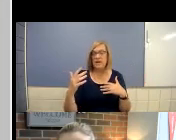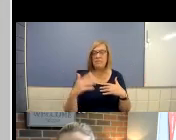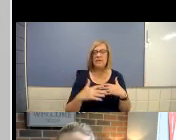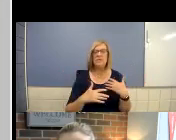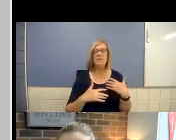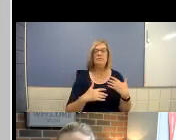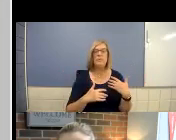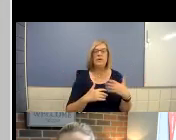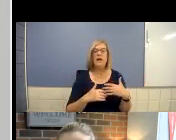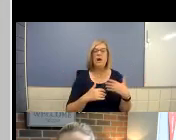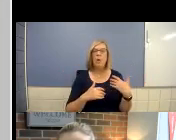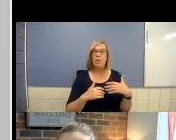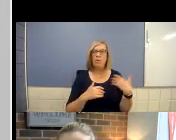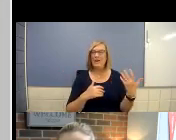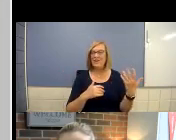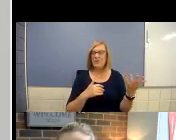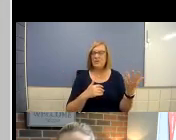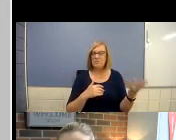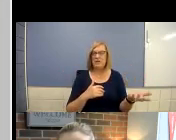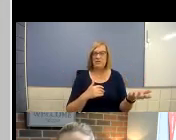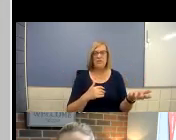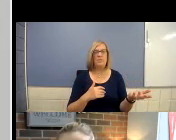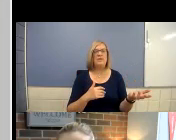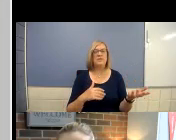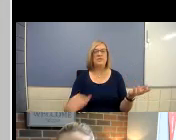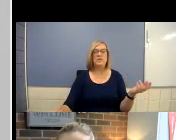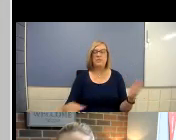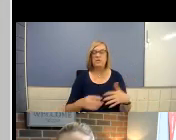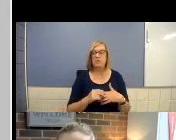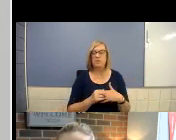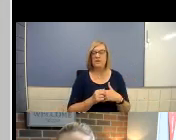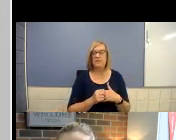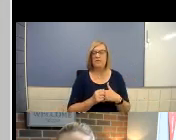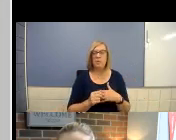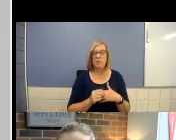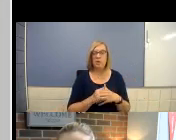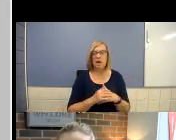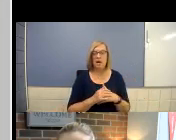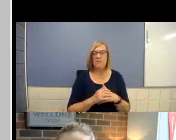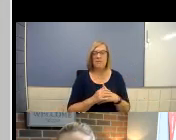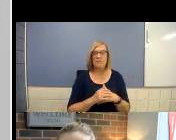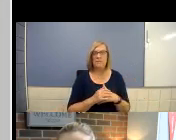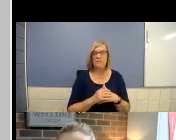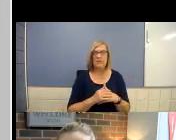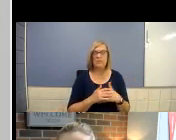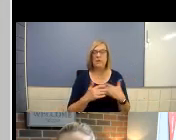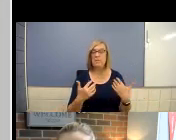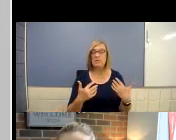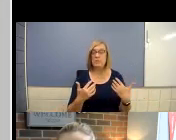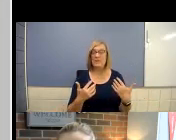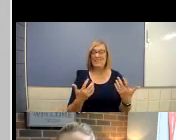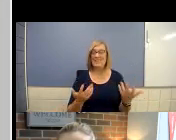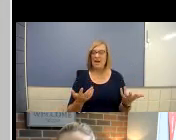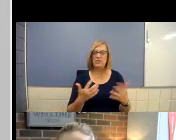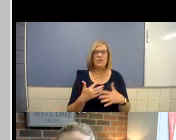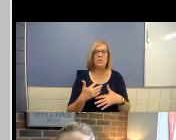that you might be interpreting for, or ready to go into medical situations to interpret for deaf community members